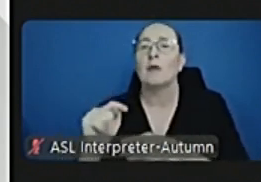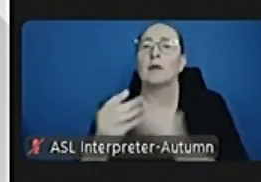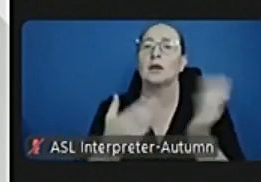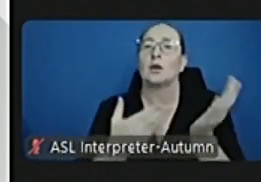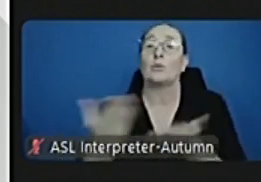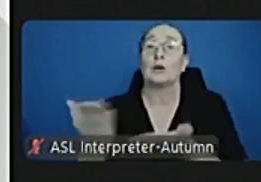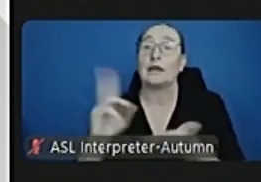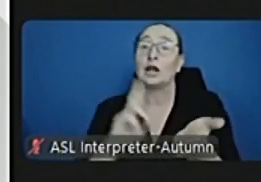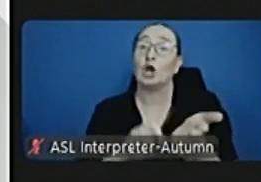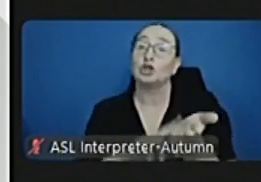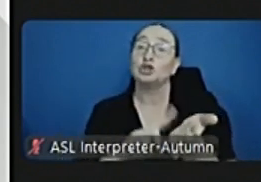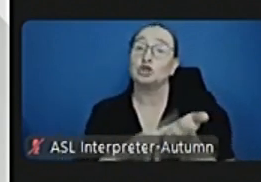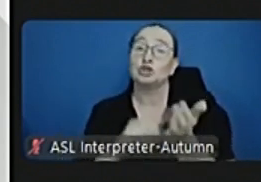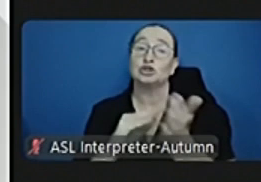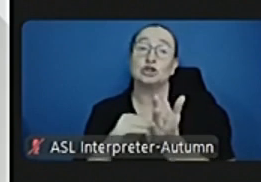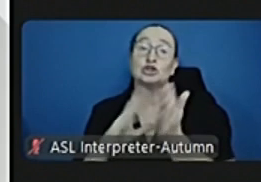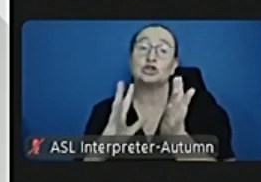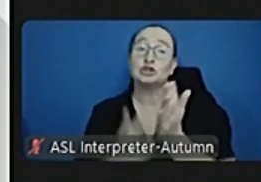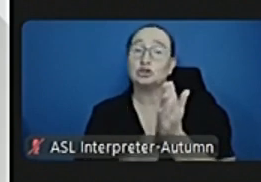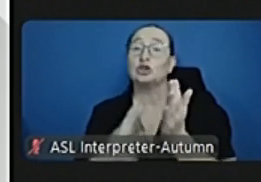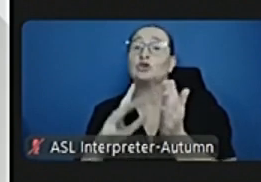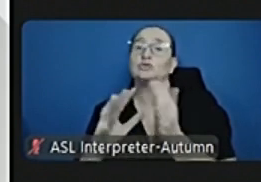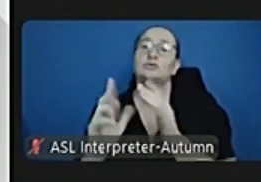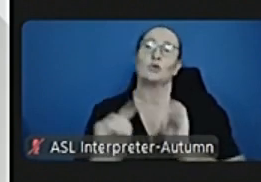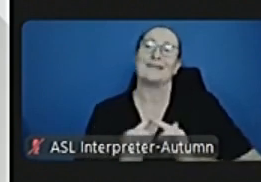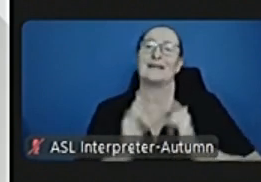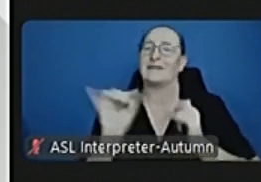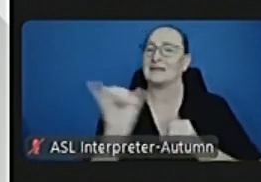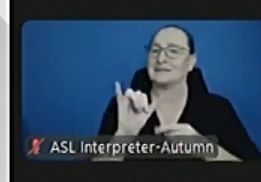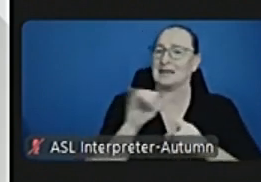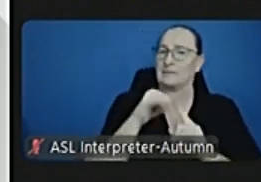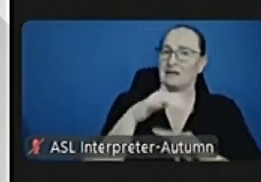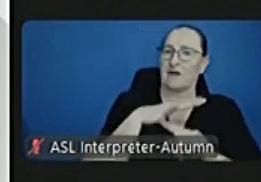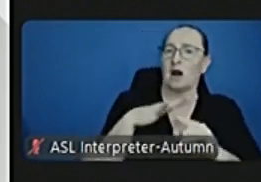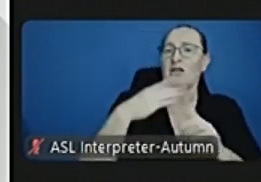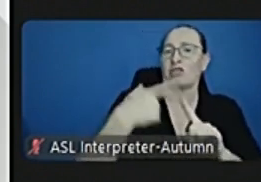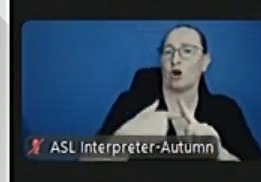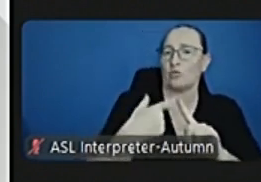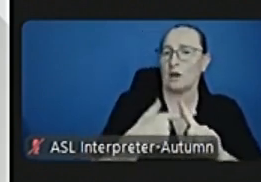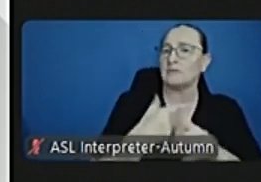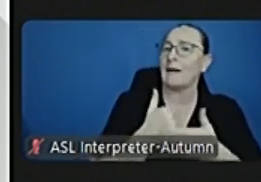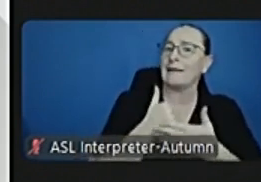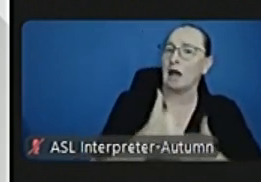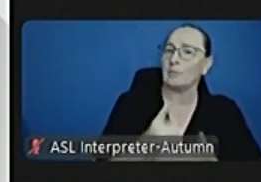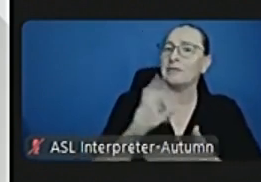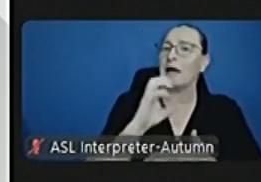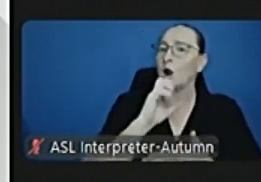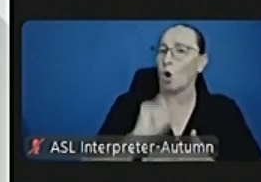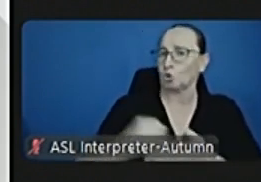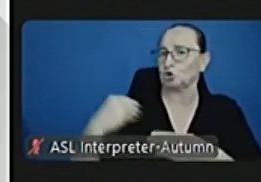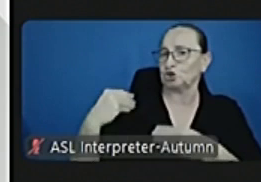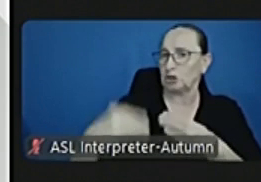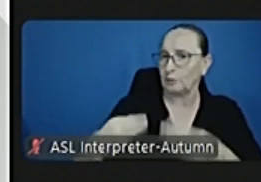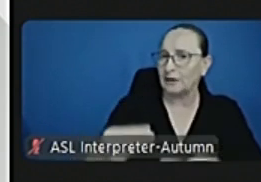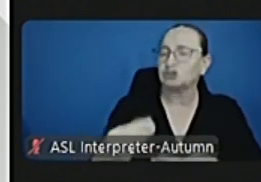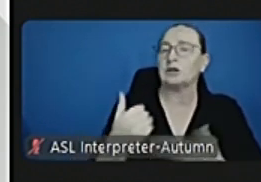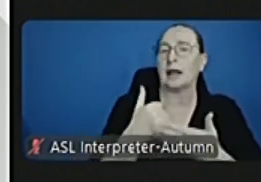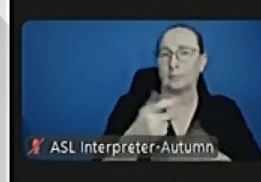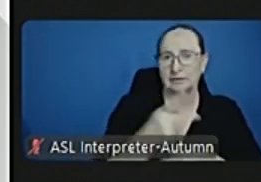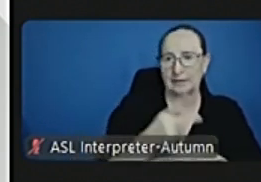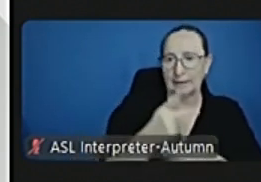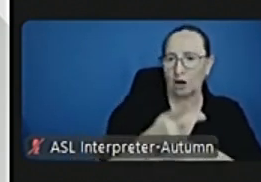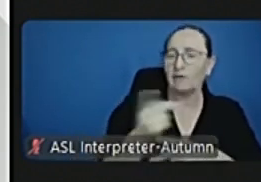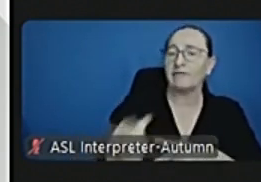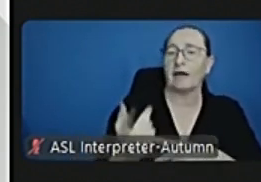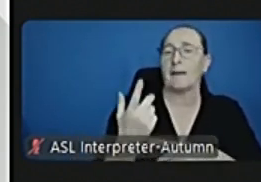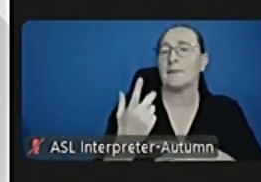the same environment as an older person, and their rent is by helping that older generation, by helping take care of that.